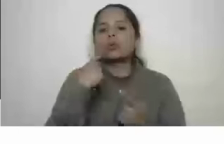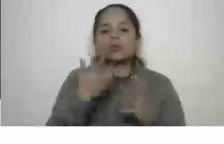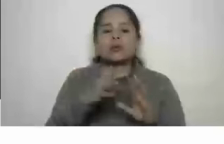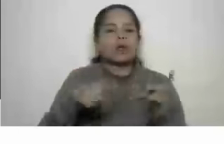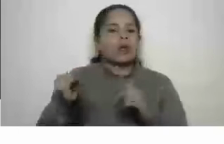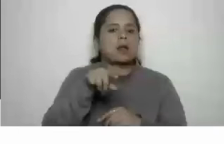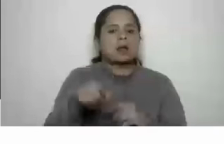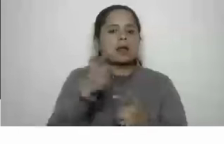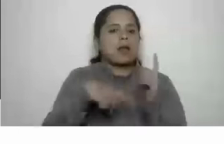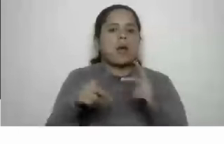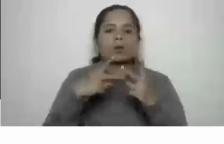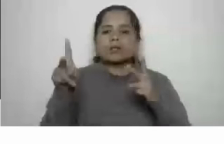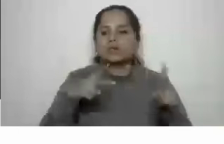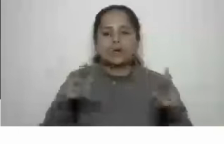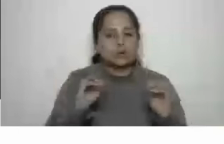on the language.